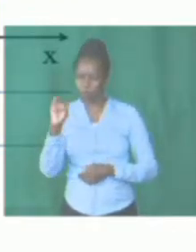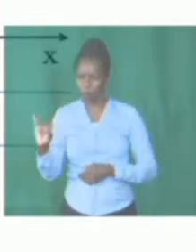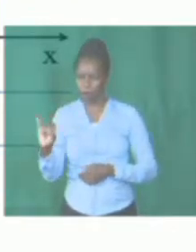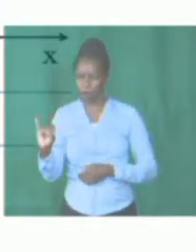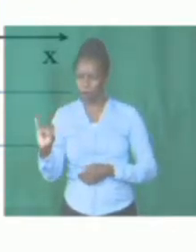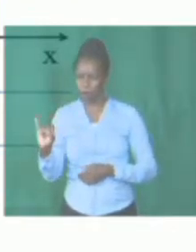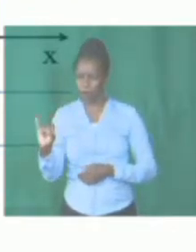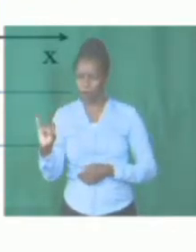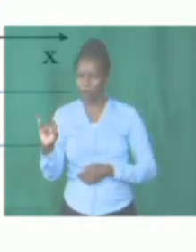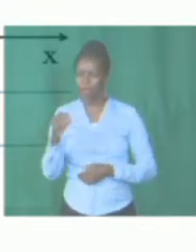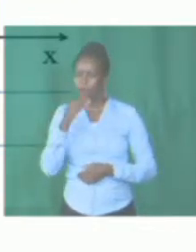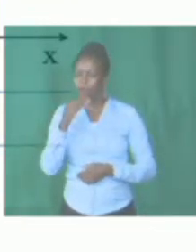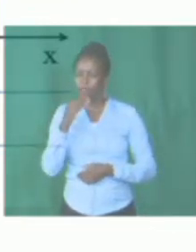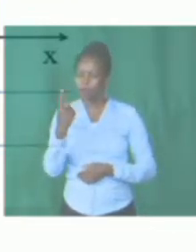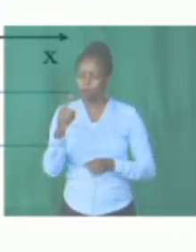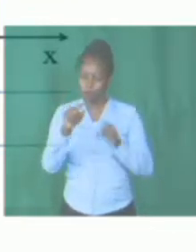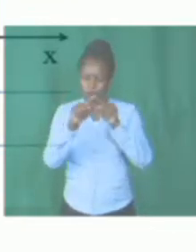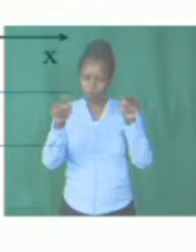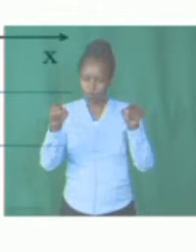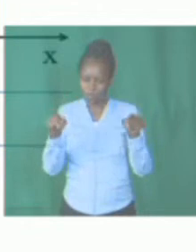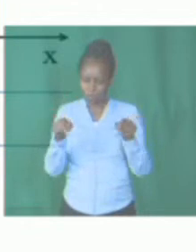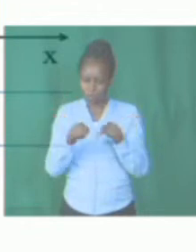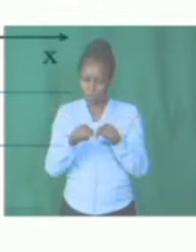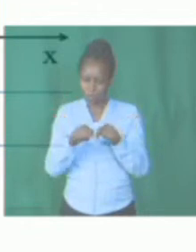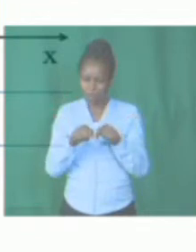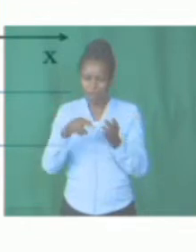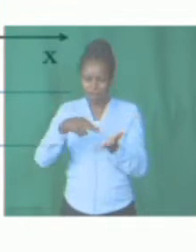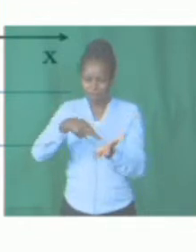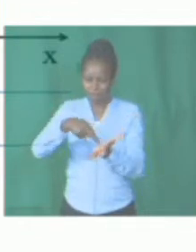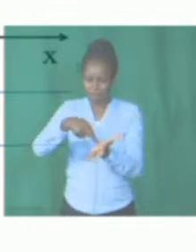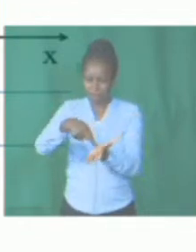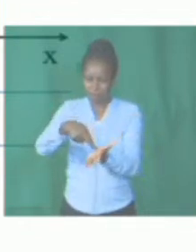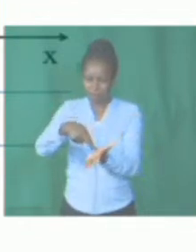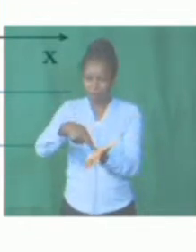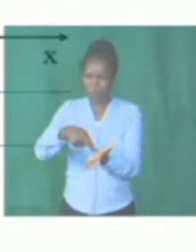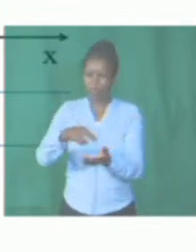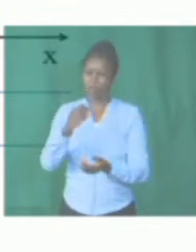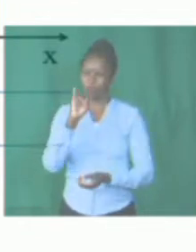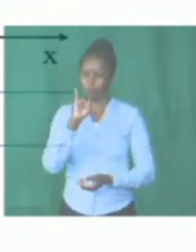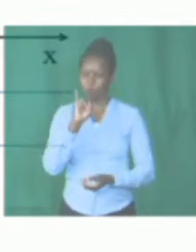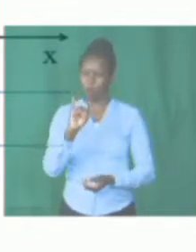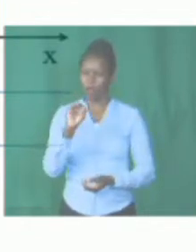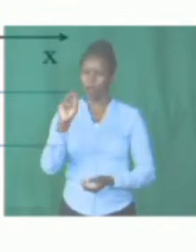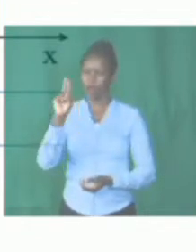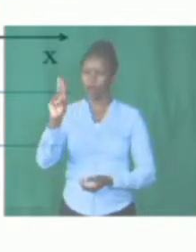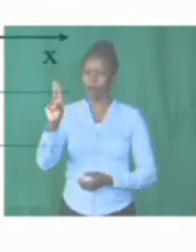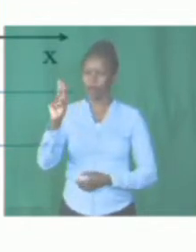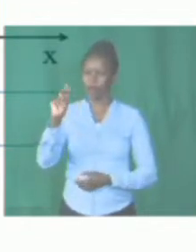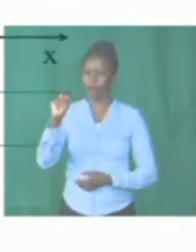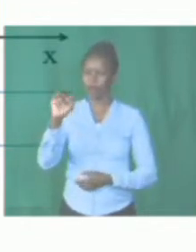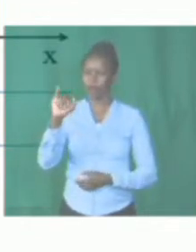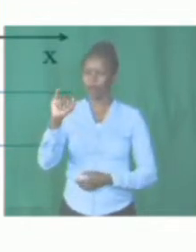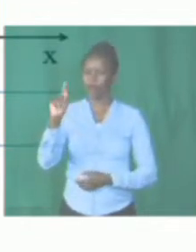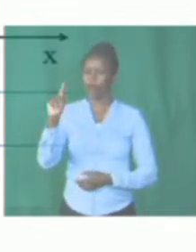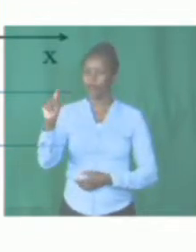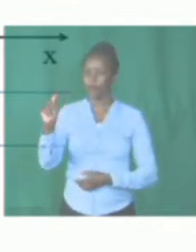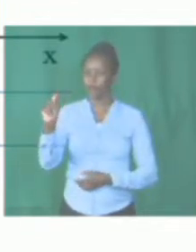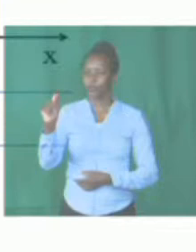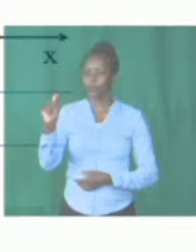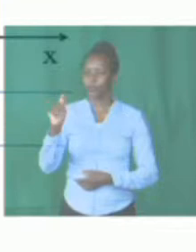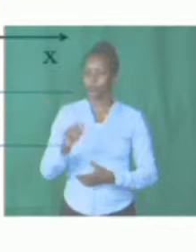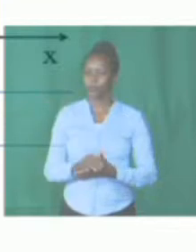each square represents 1 unit. Hence you can go there. If you have 3 squares, so you know the length of the line is